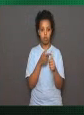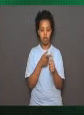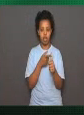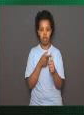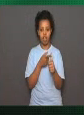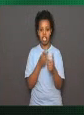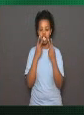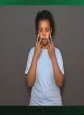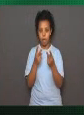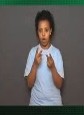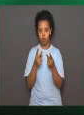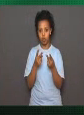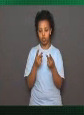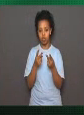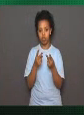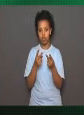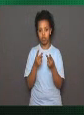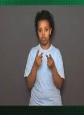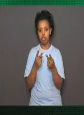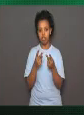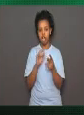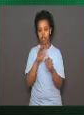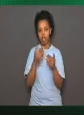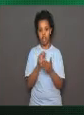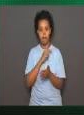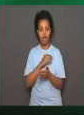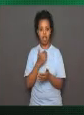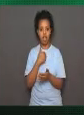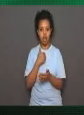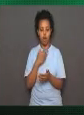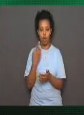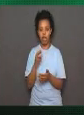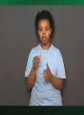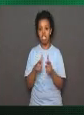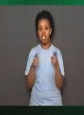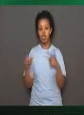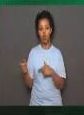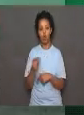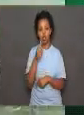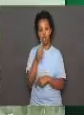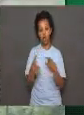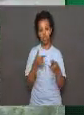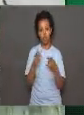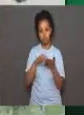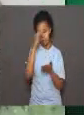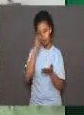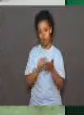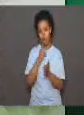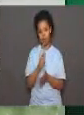they see that has general features like the adults of its kind.